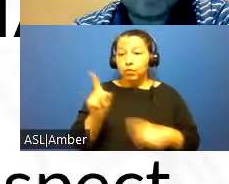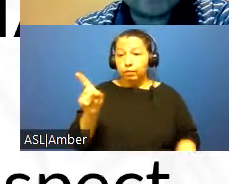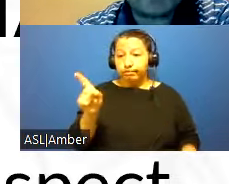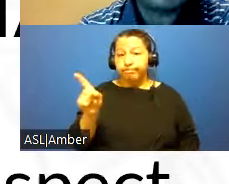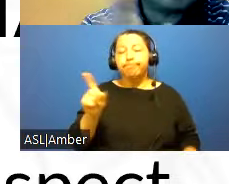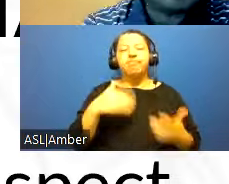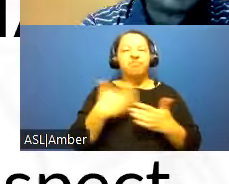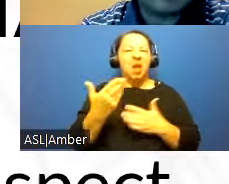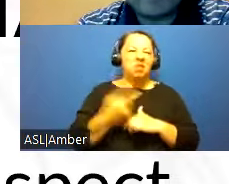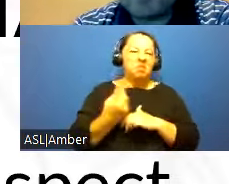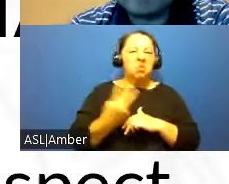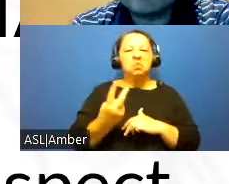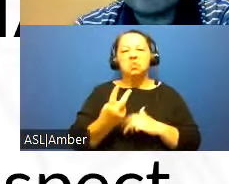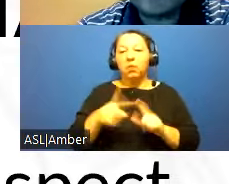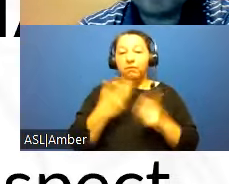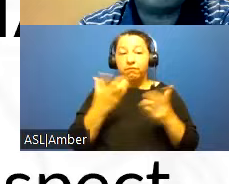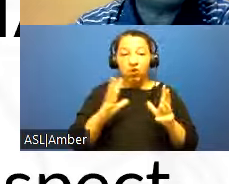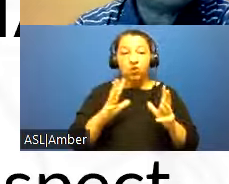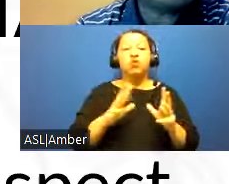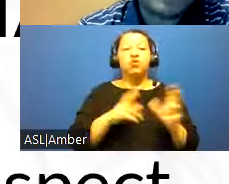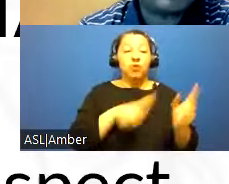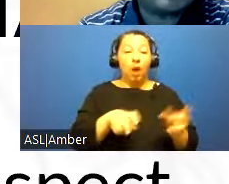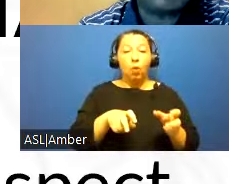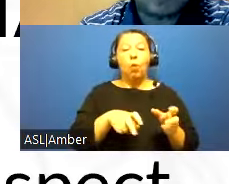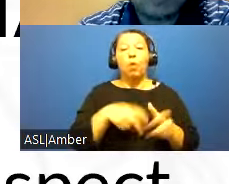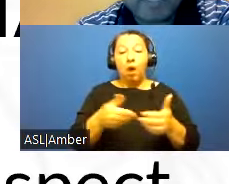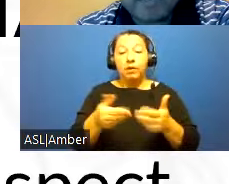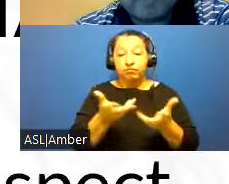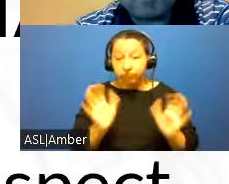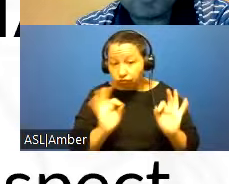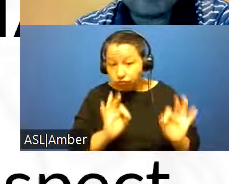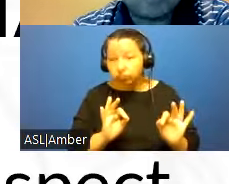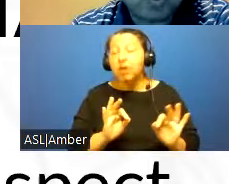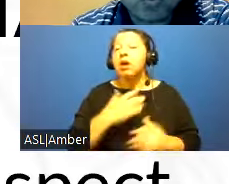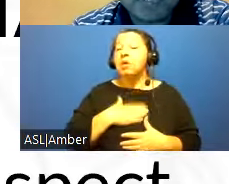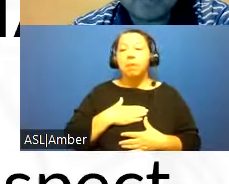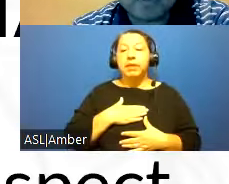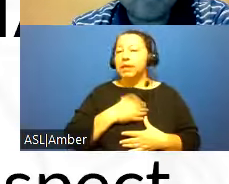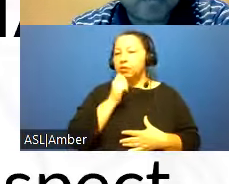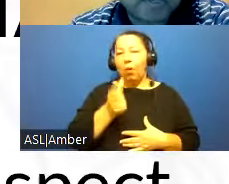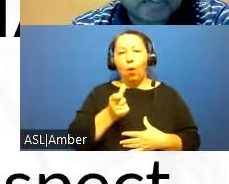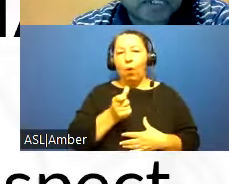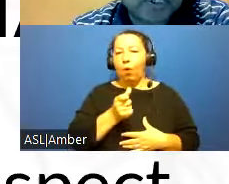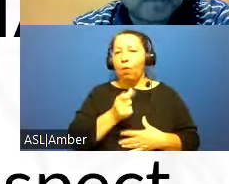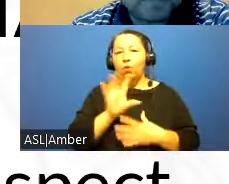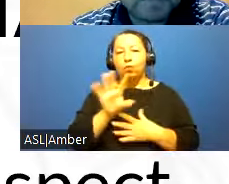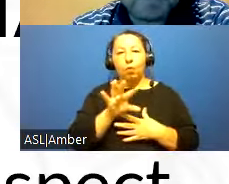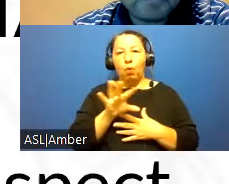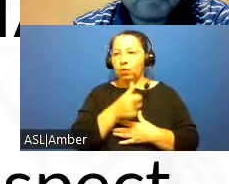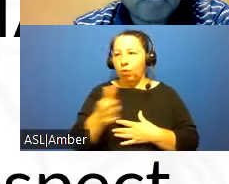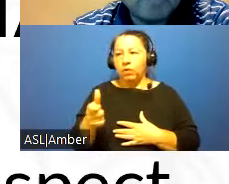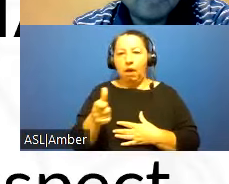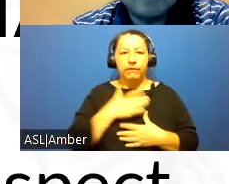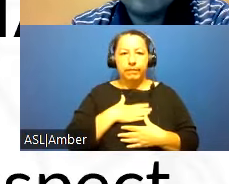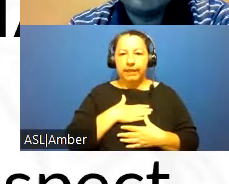couple of days once it's processed, once we downloaded and processed it. But we please ask that no one make any personal recordings of the presentation.